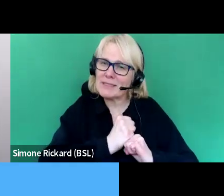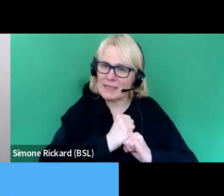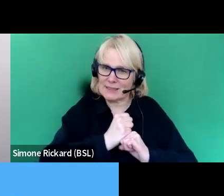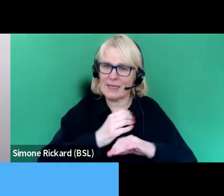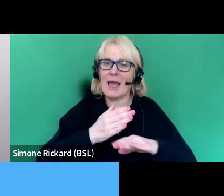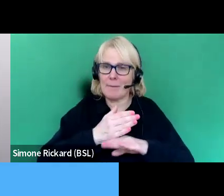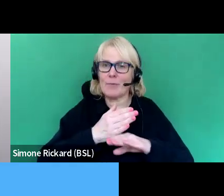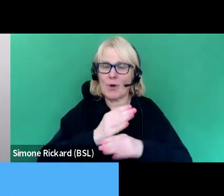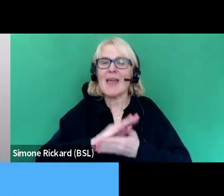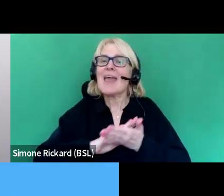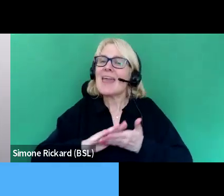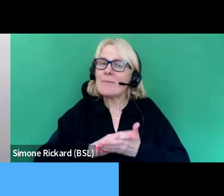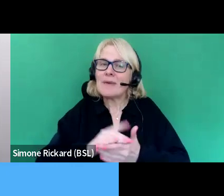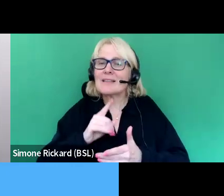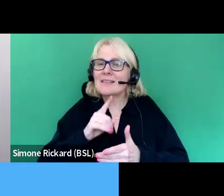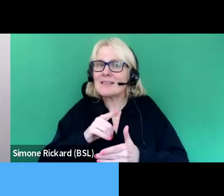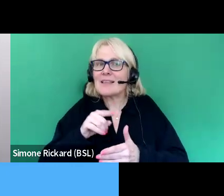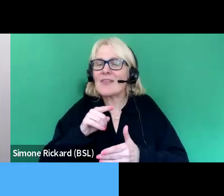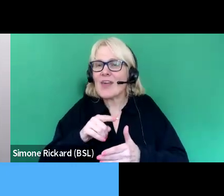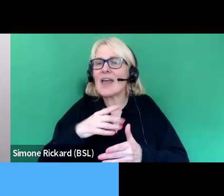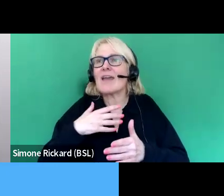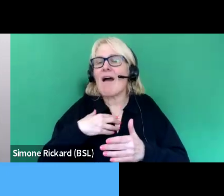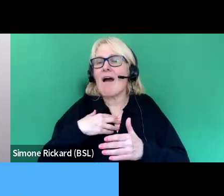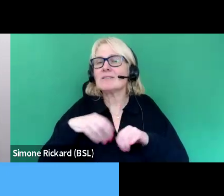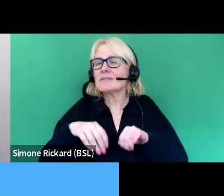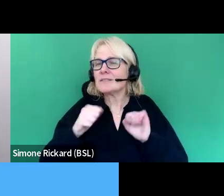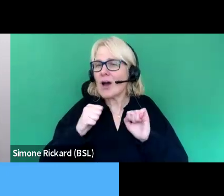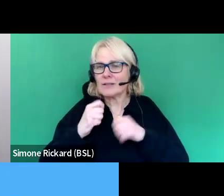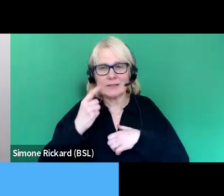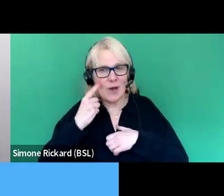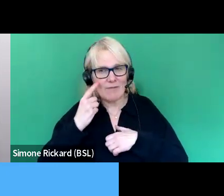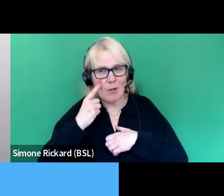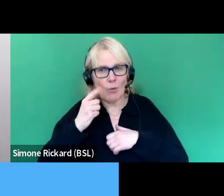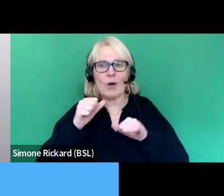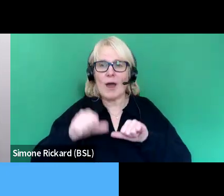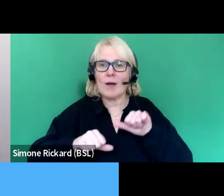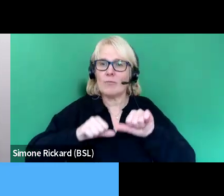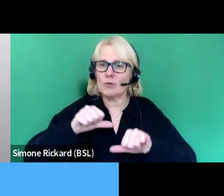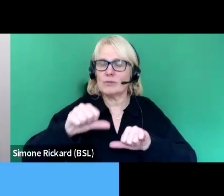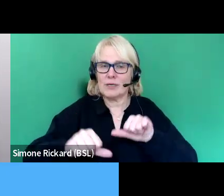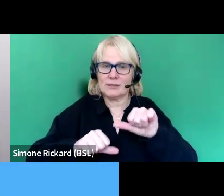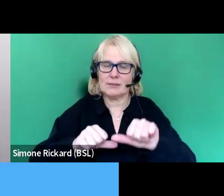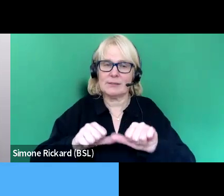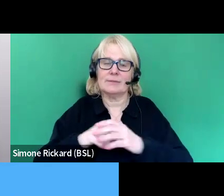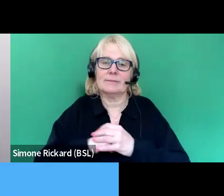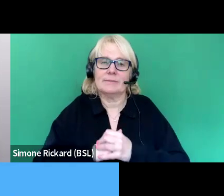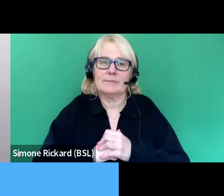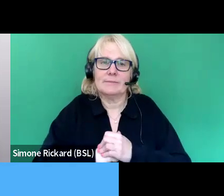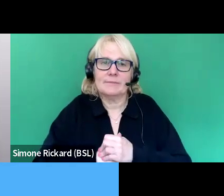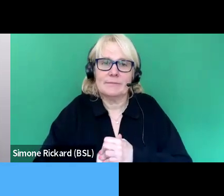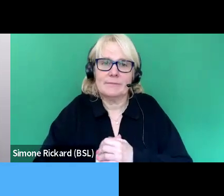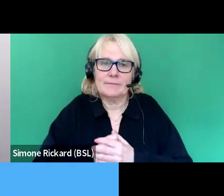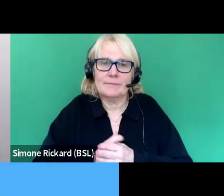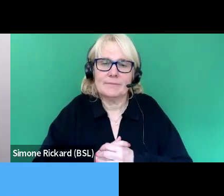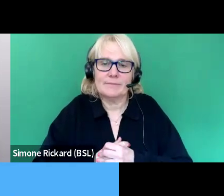their processes, and the idea is that they will continue to do that. Okay. So last slide